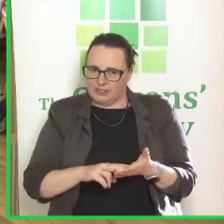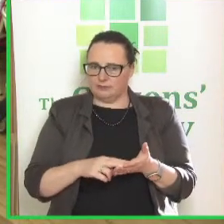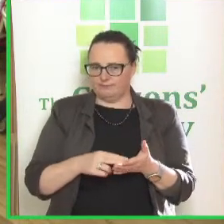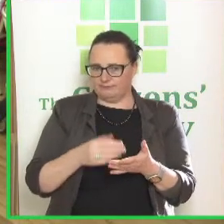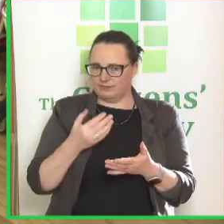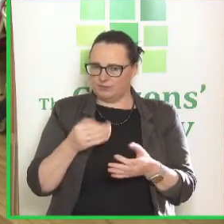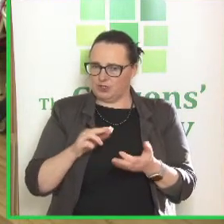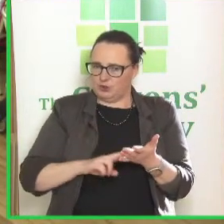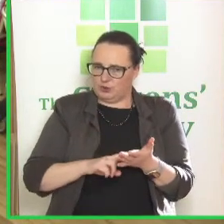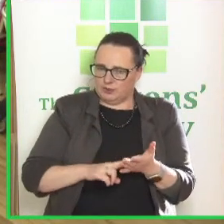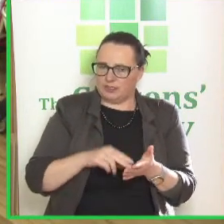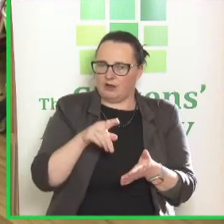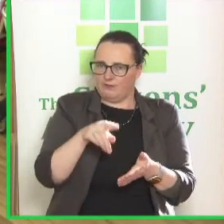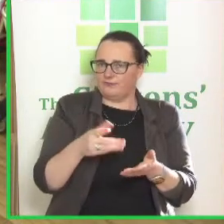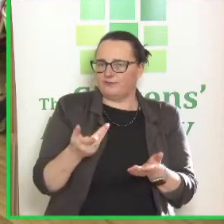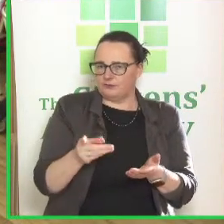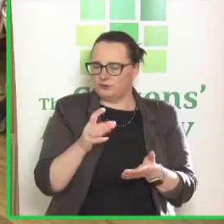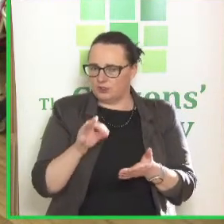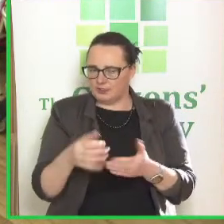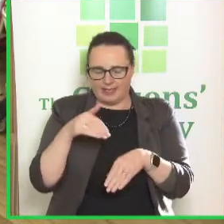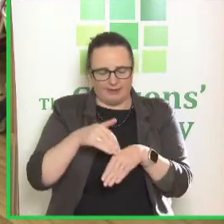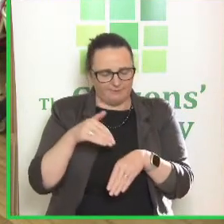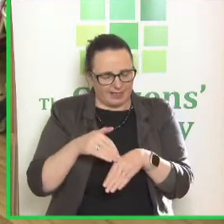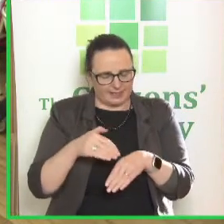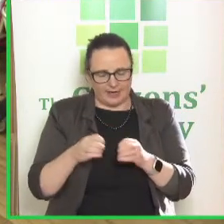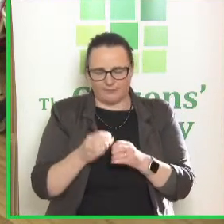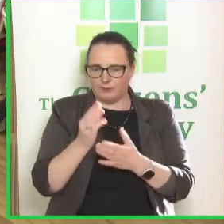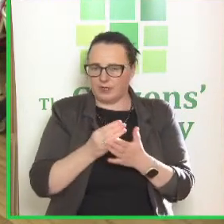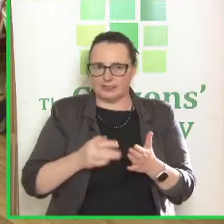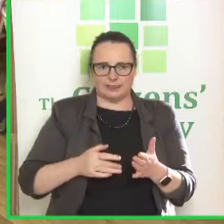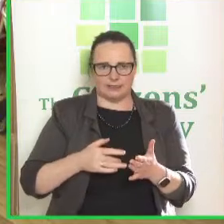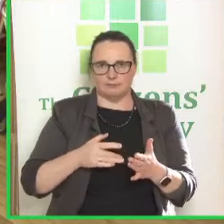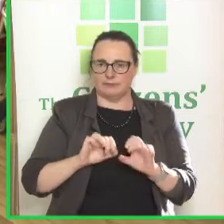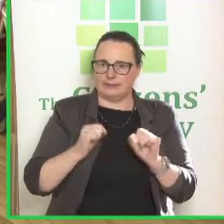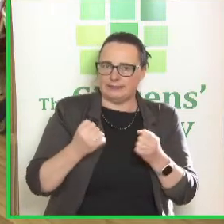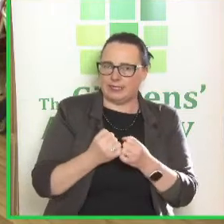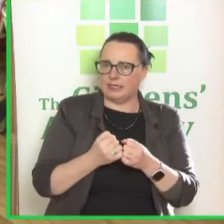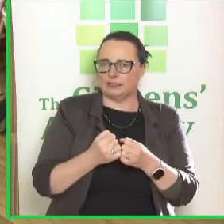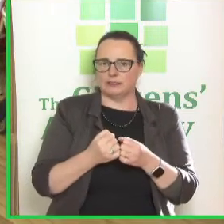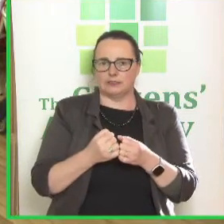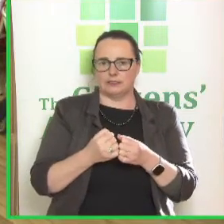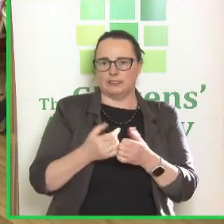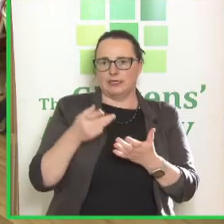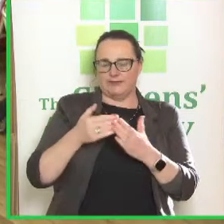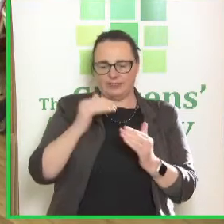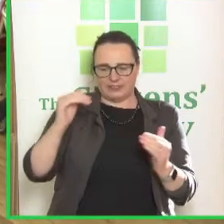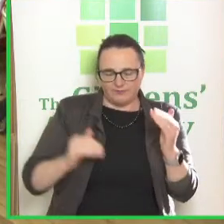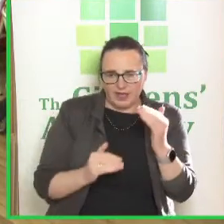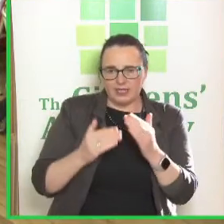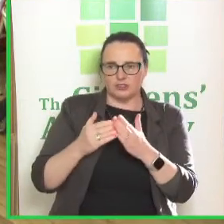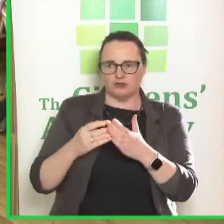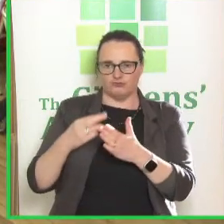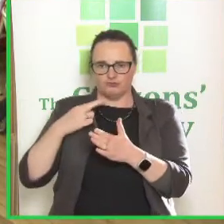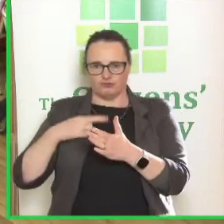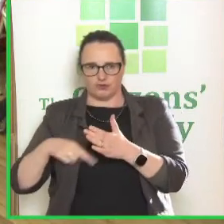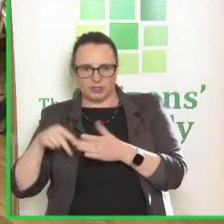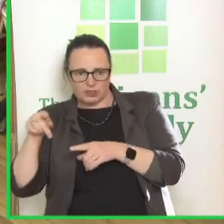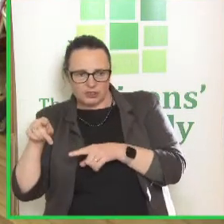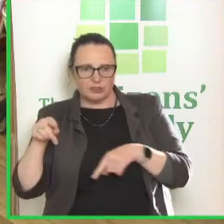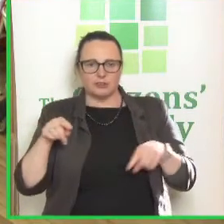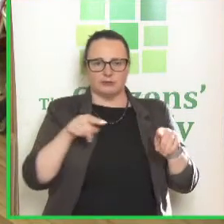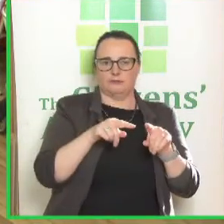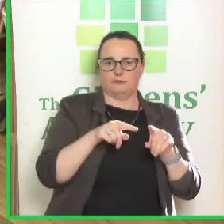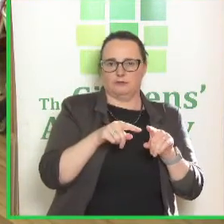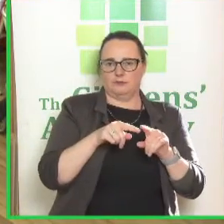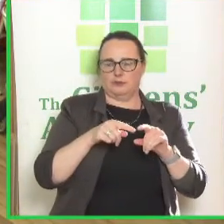every part of Irish society, whether urban or rural, affluent or disadvantaged. The misuse of drugs